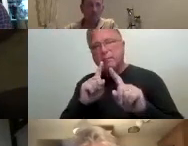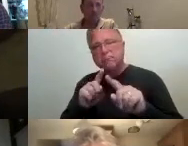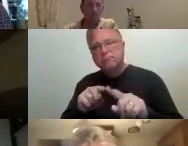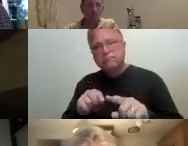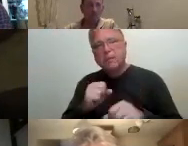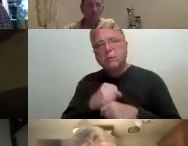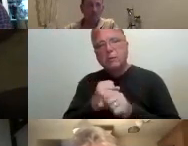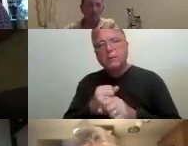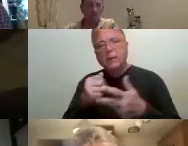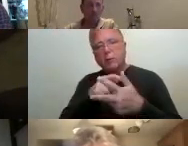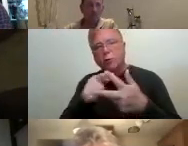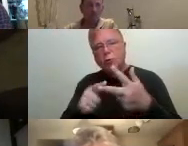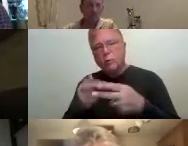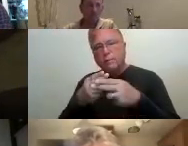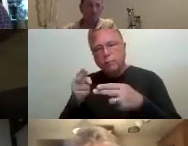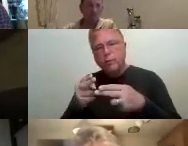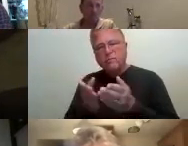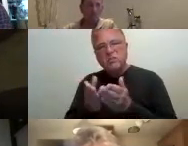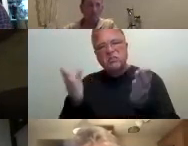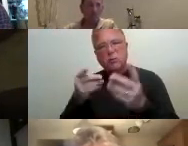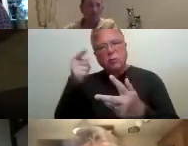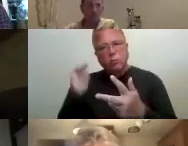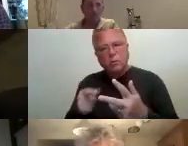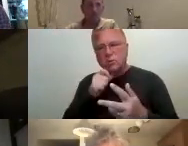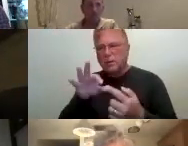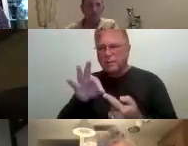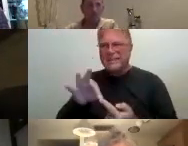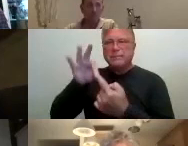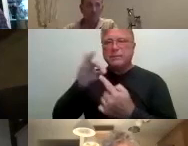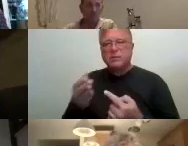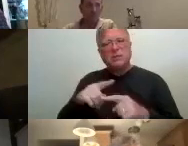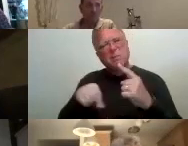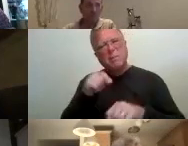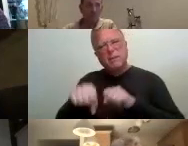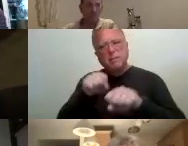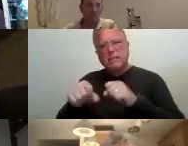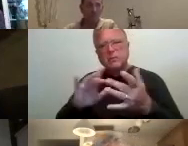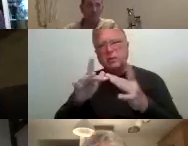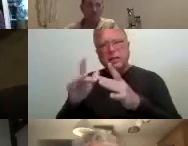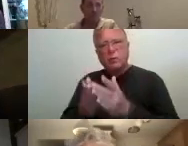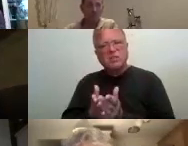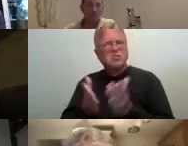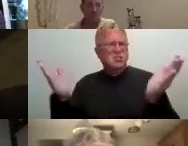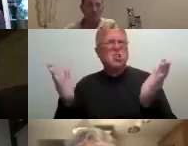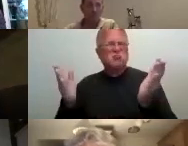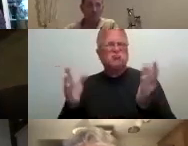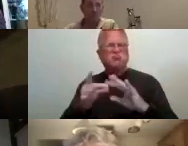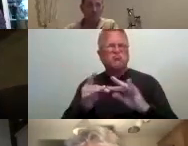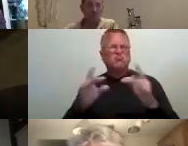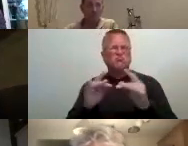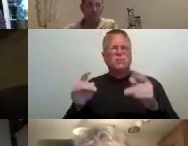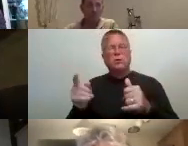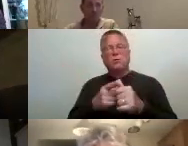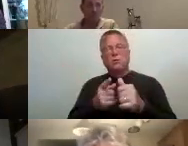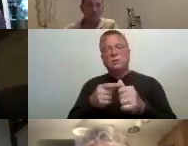general points, not about particular instances, but about the bicycle network in general. First, there have been a number